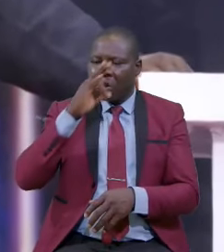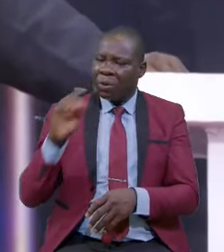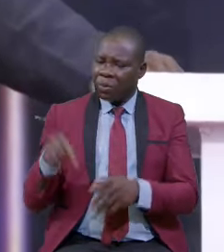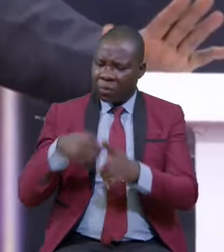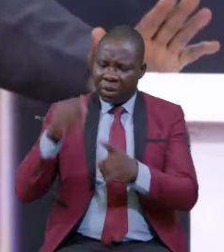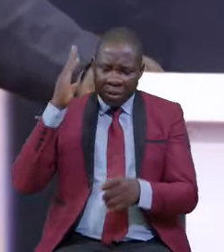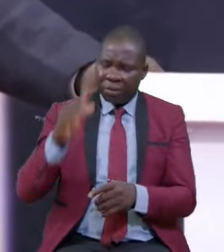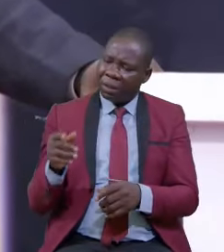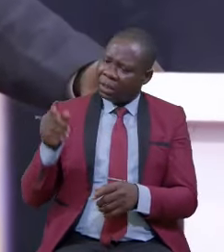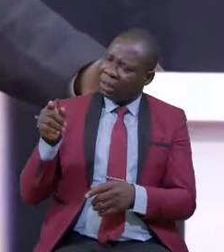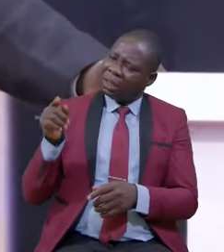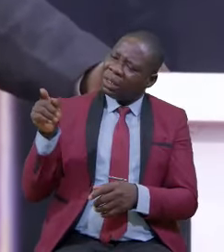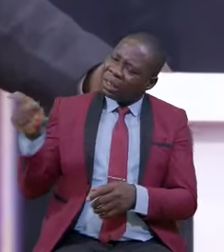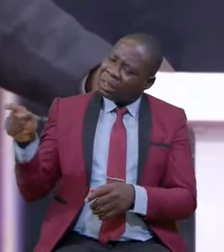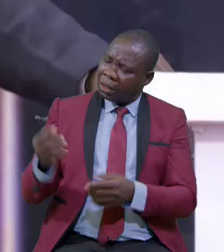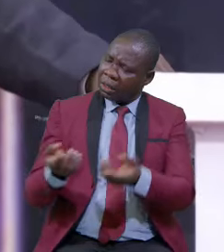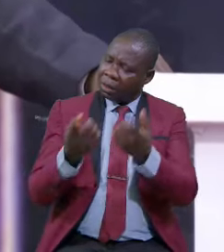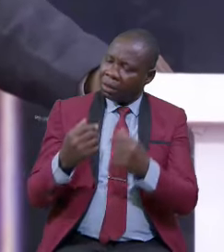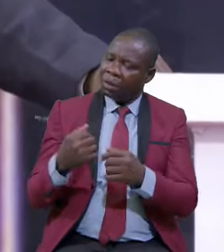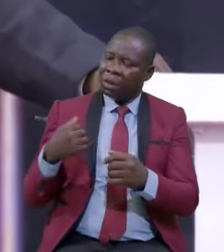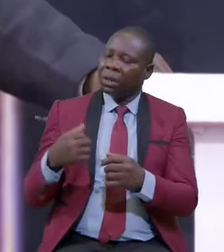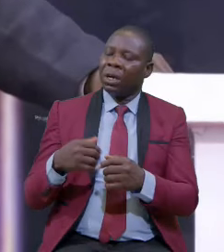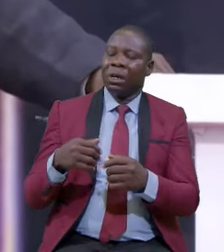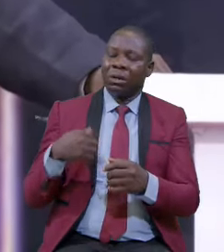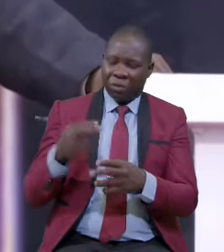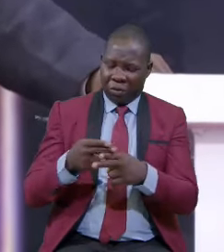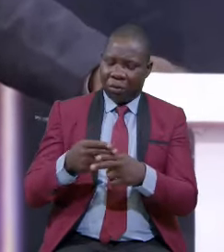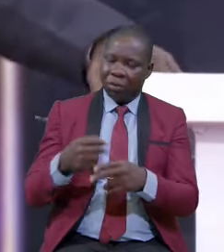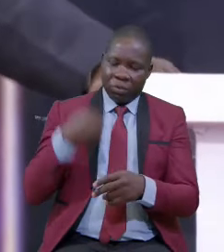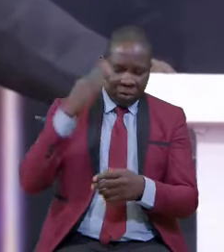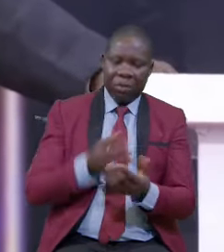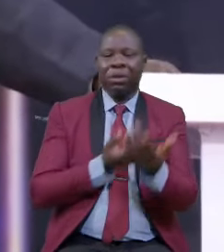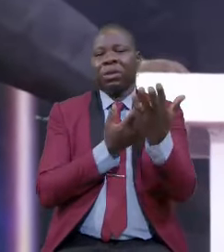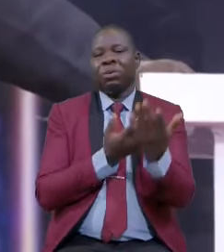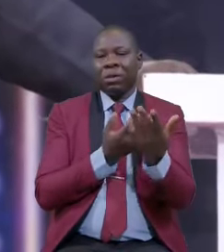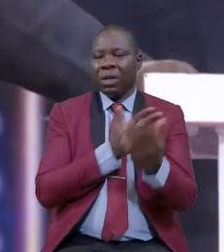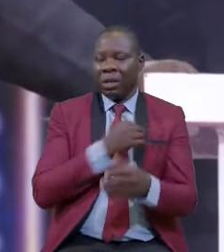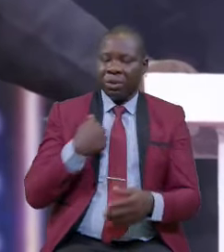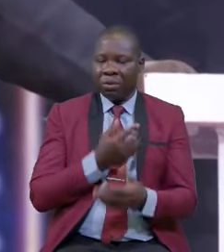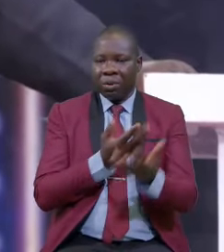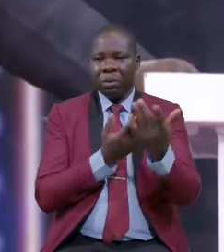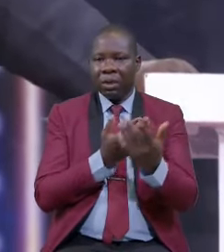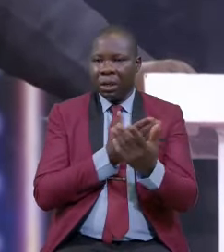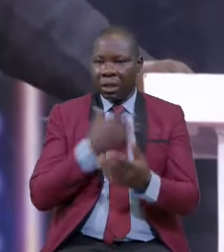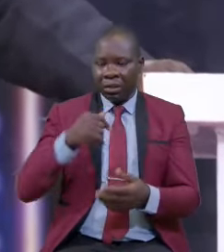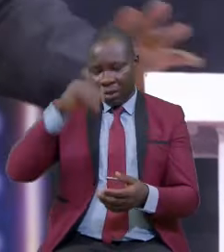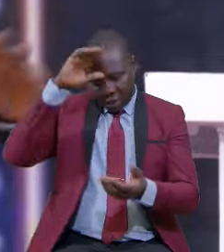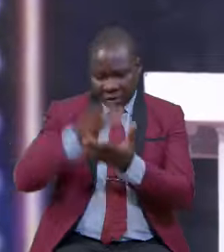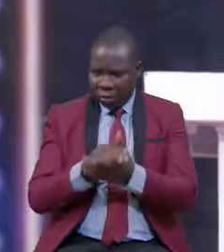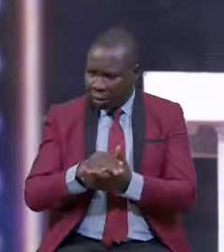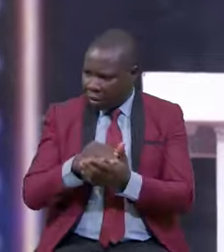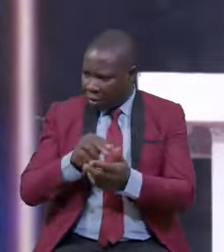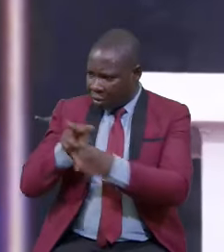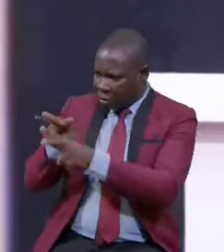then we waited, and the husband came. And the husband saw the boy walking. And the boy,